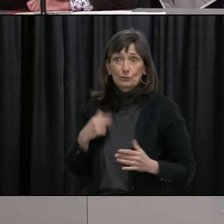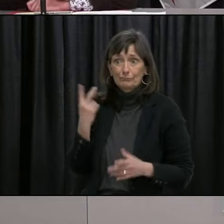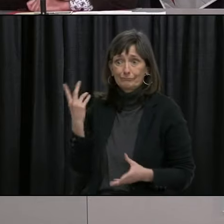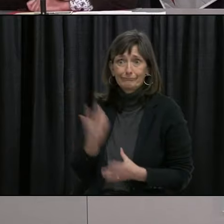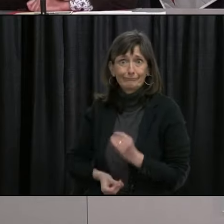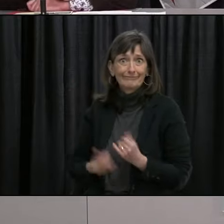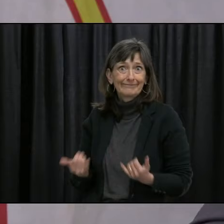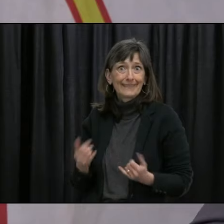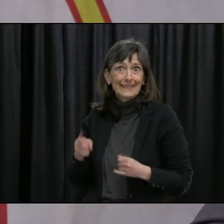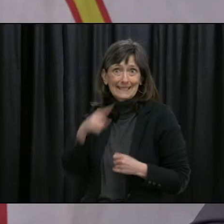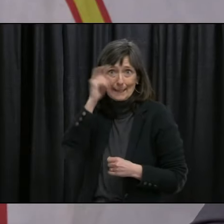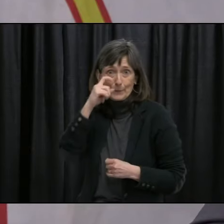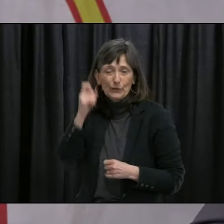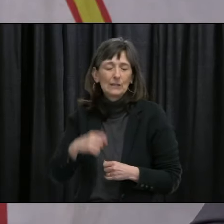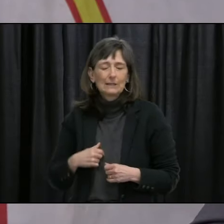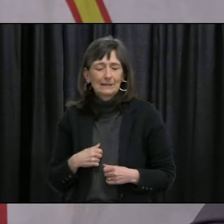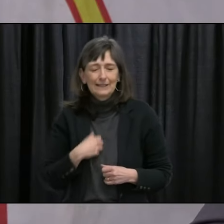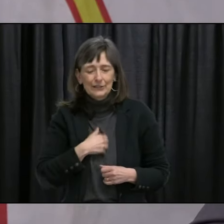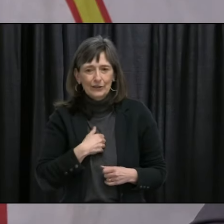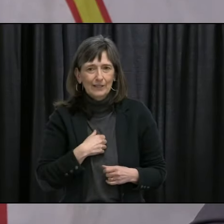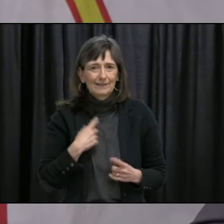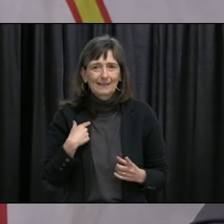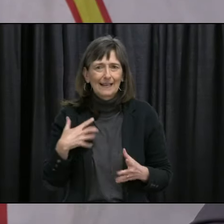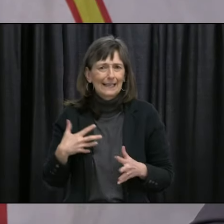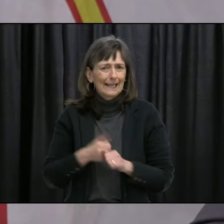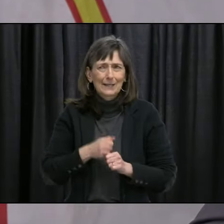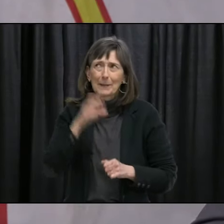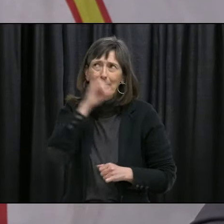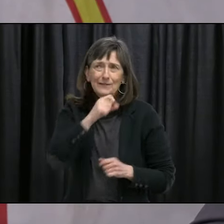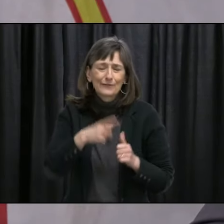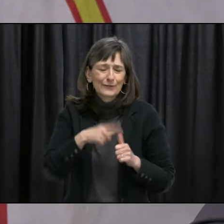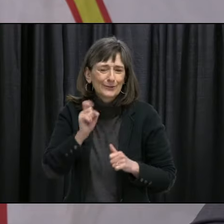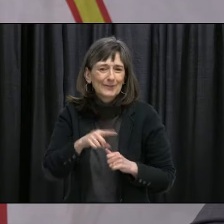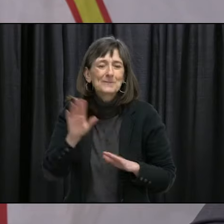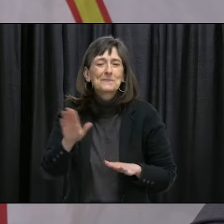number of sorry, I couldn't catch the first part of the question.